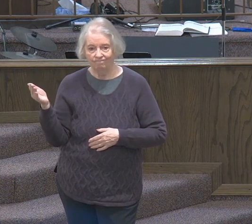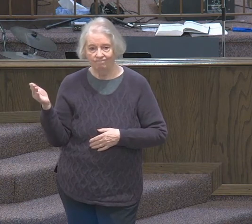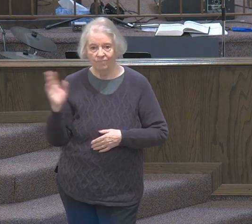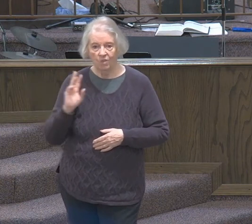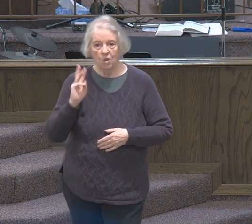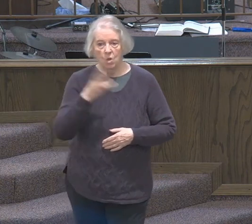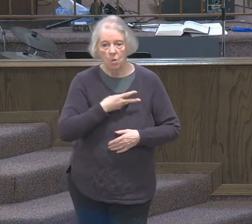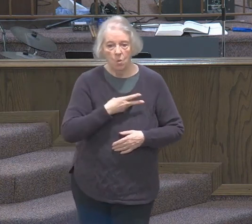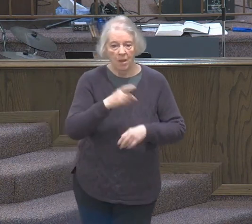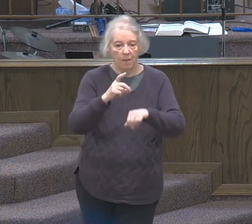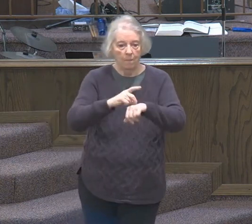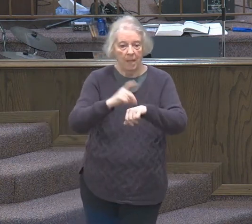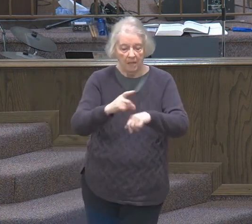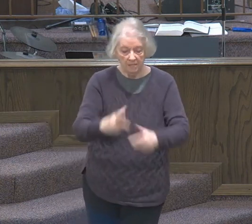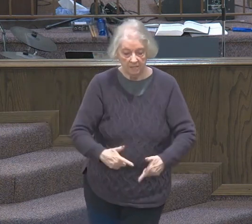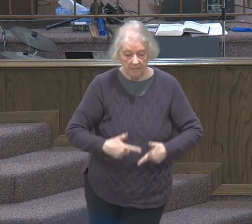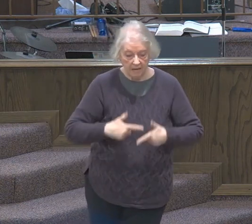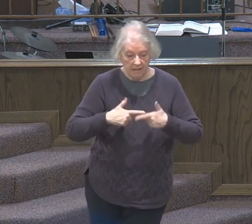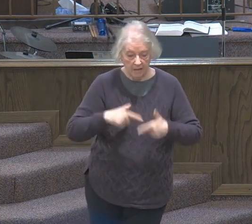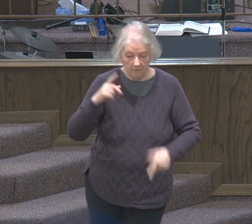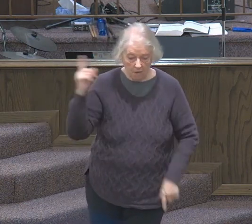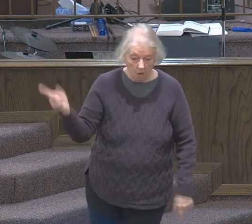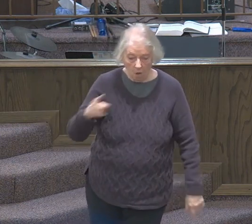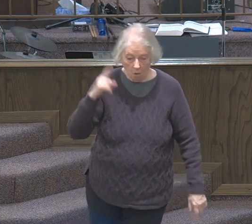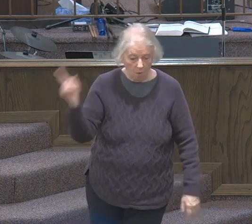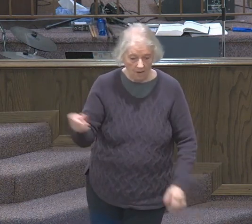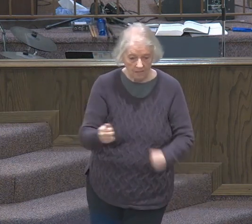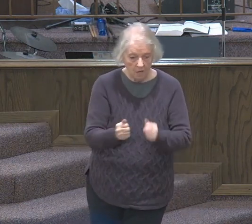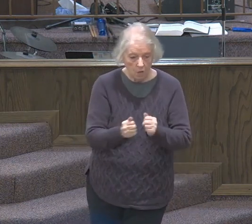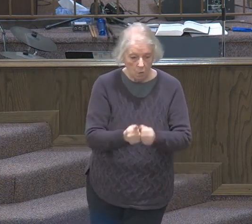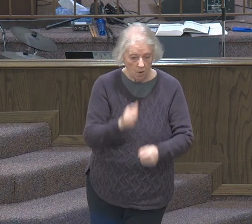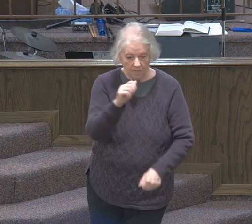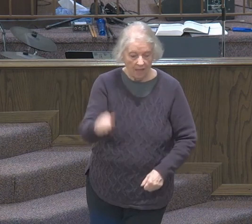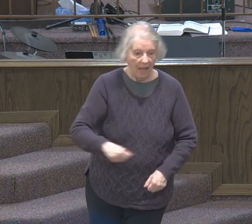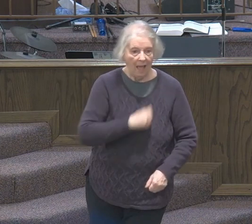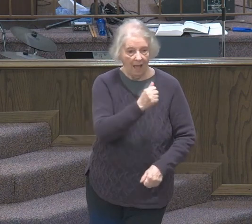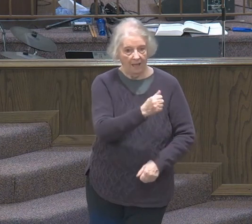repentance. We still fight the battle with sin.